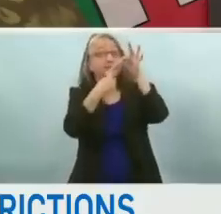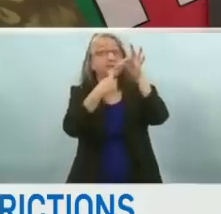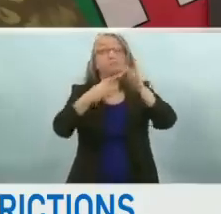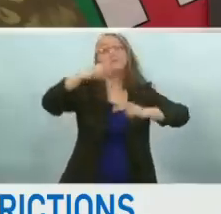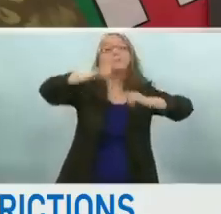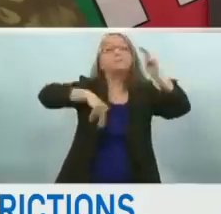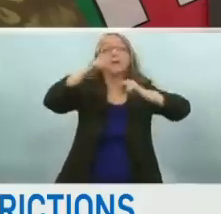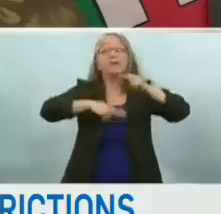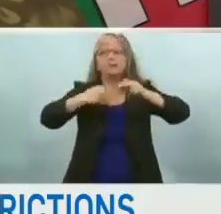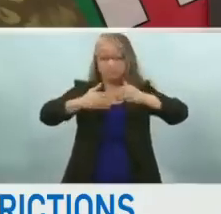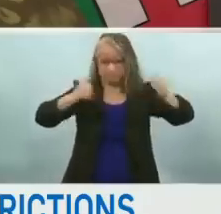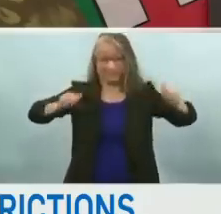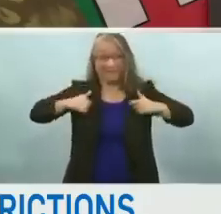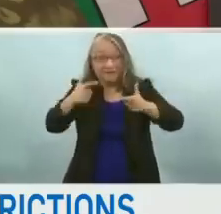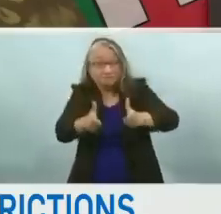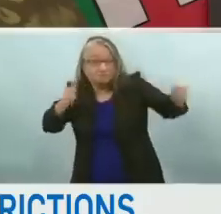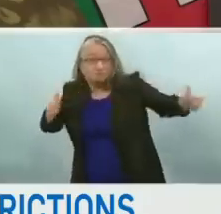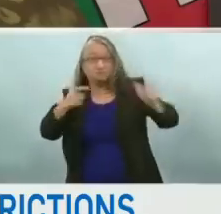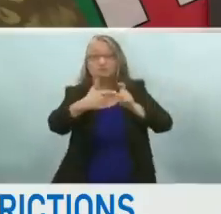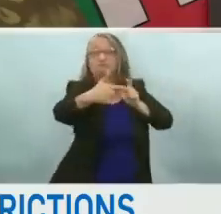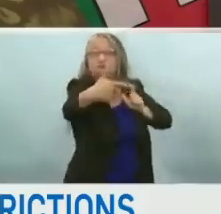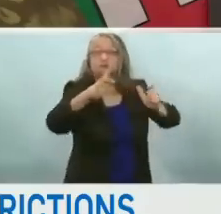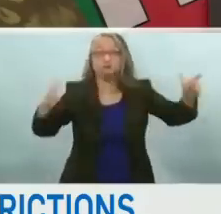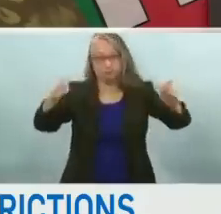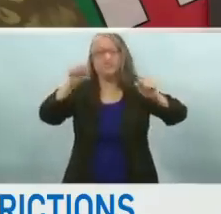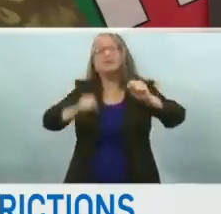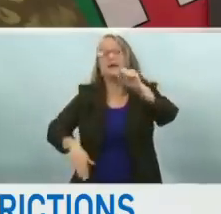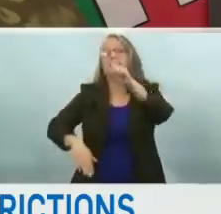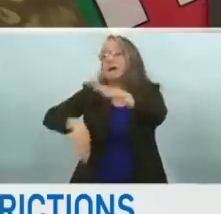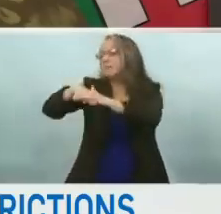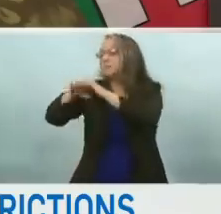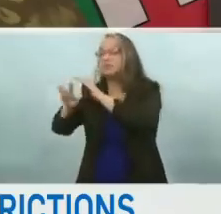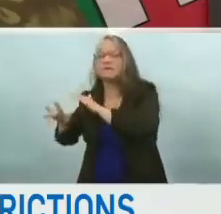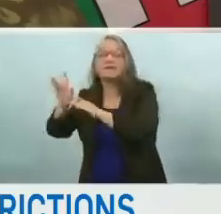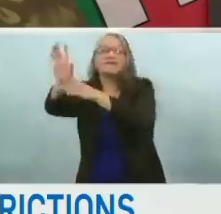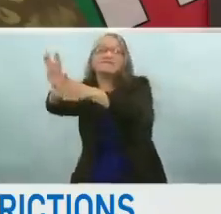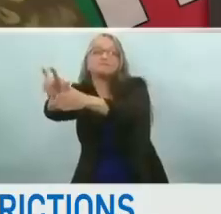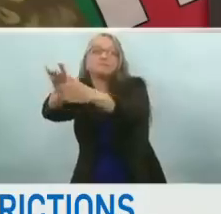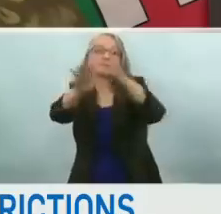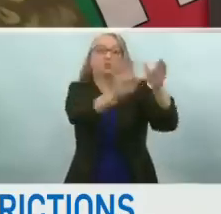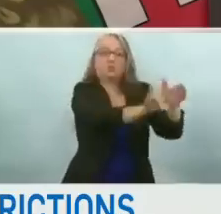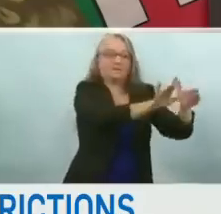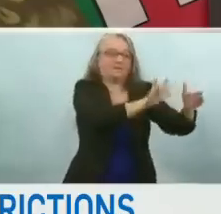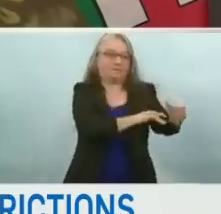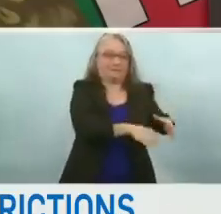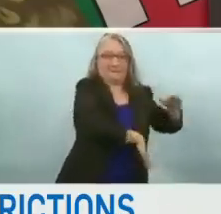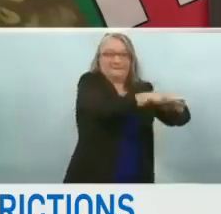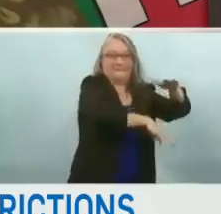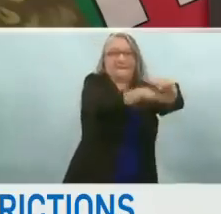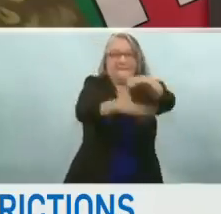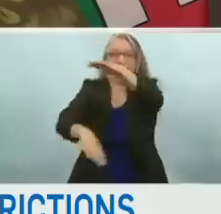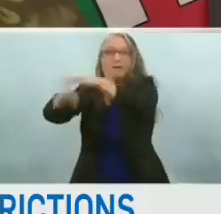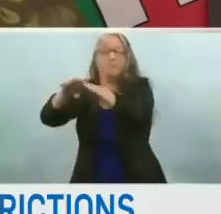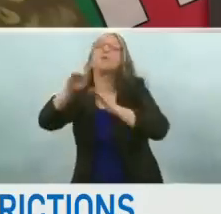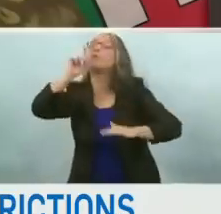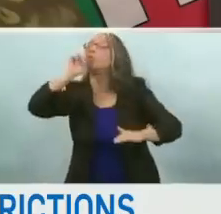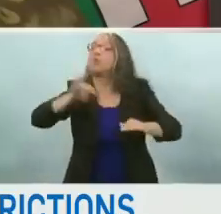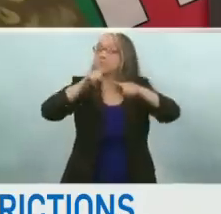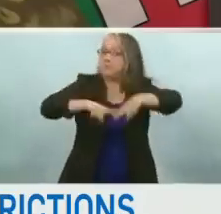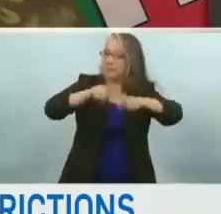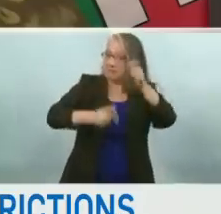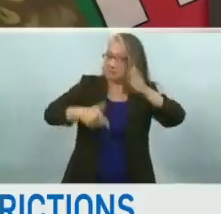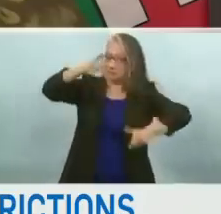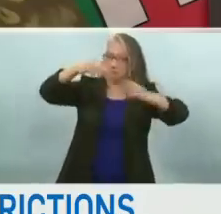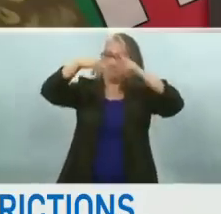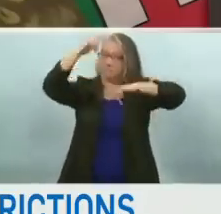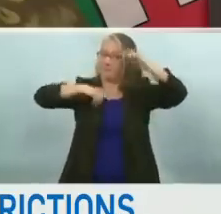of cohorts, if the overall capacity allows. So those cohorts must be separate. They must not mingle in